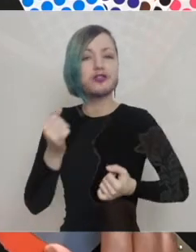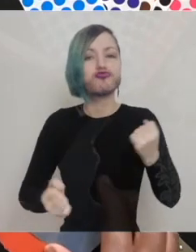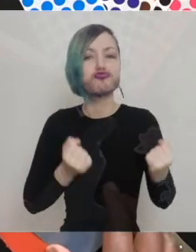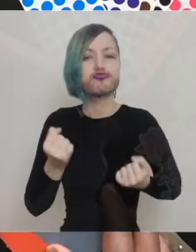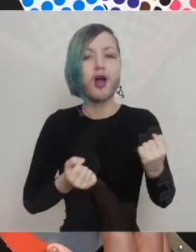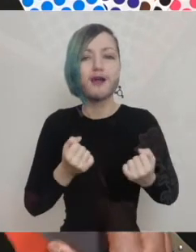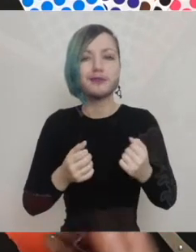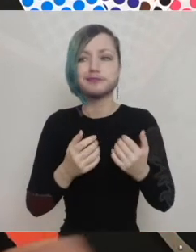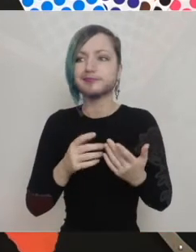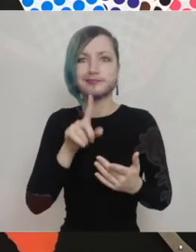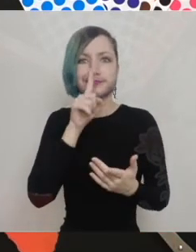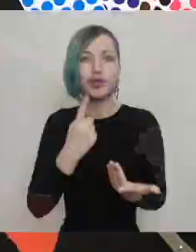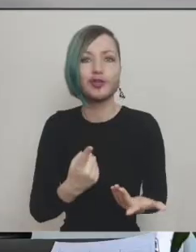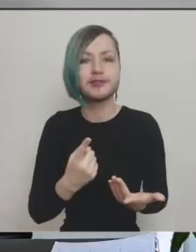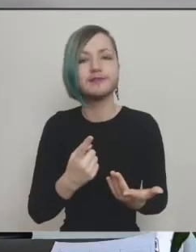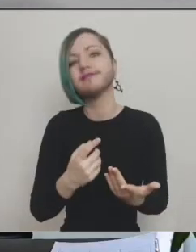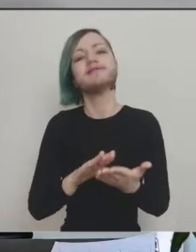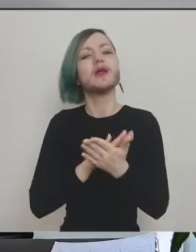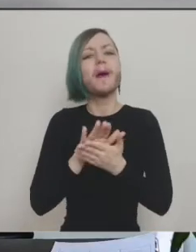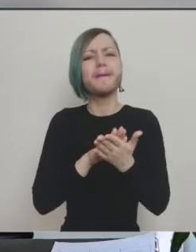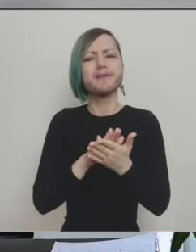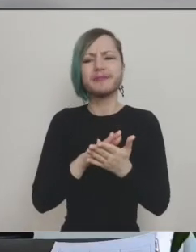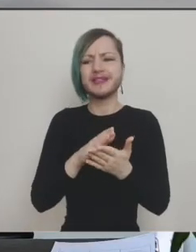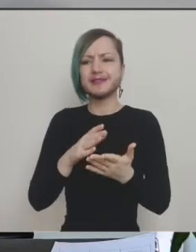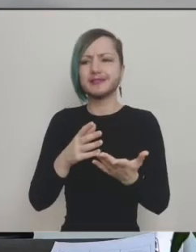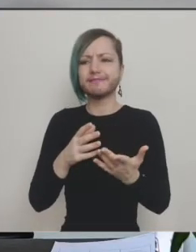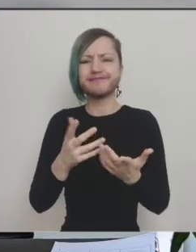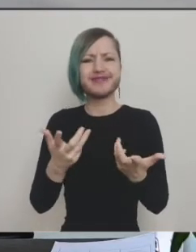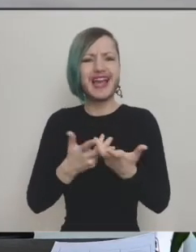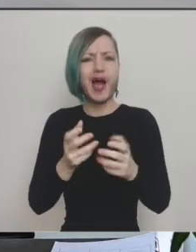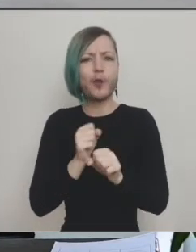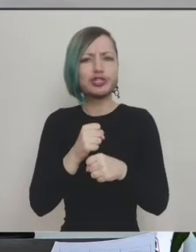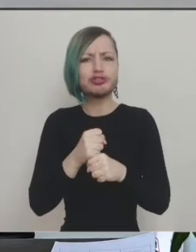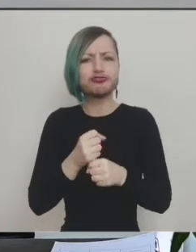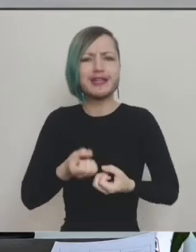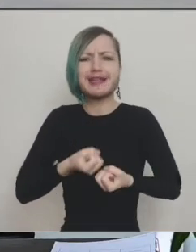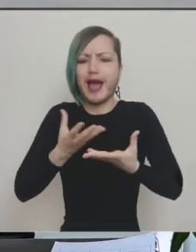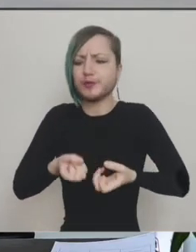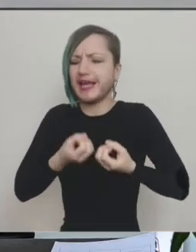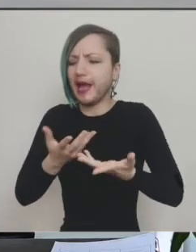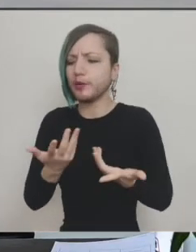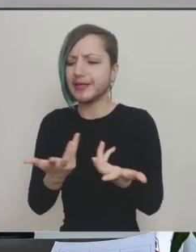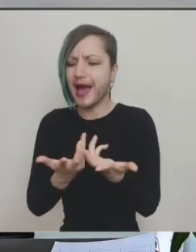needed to find another way of relieving my stress.